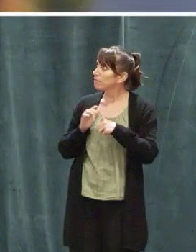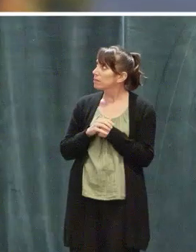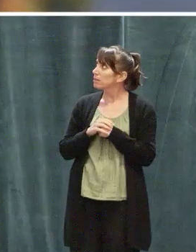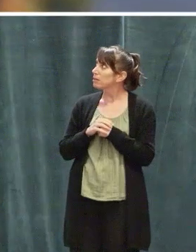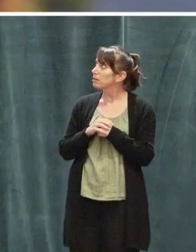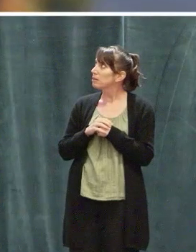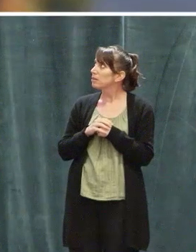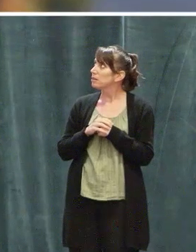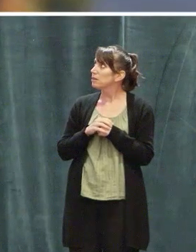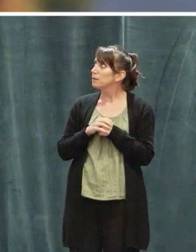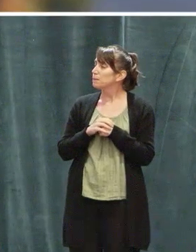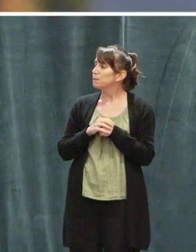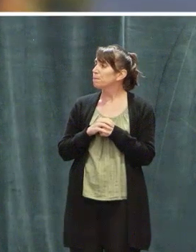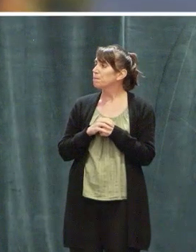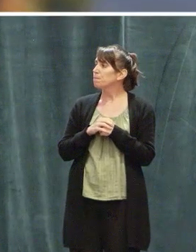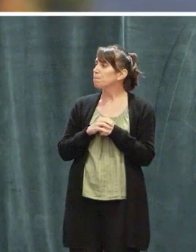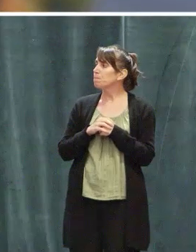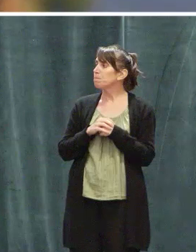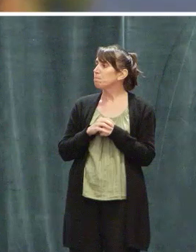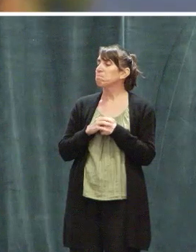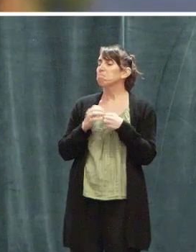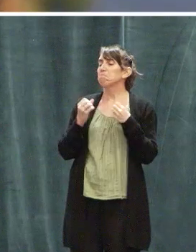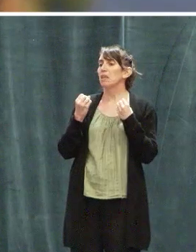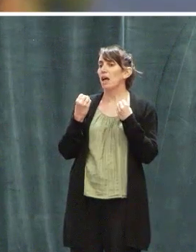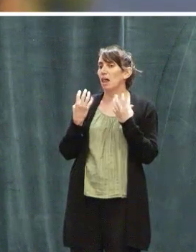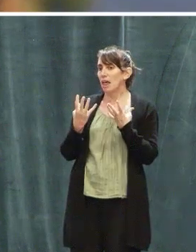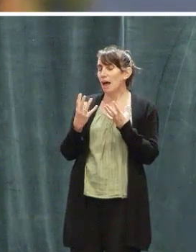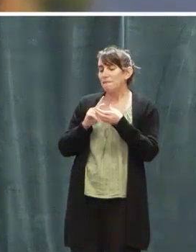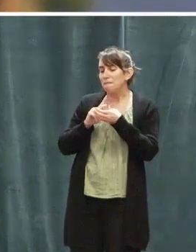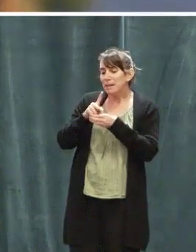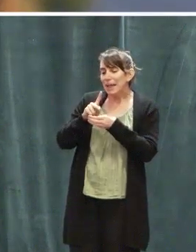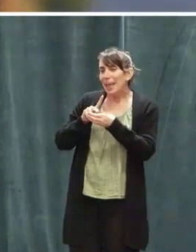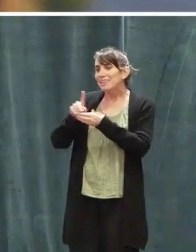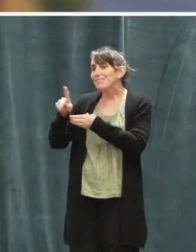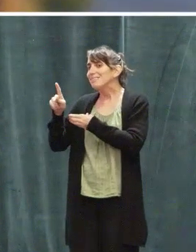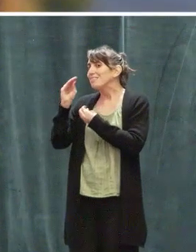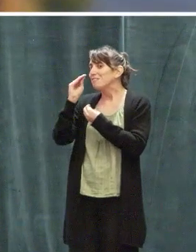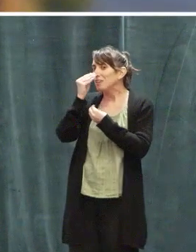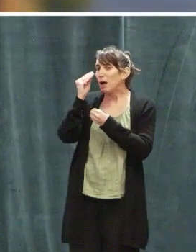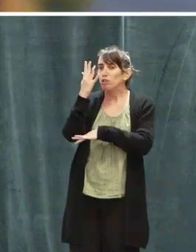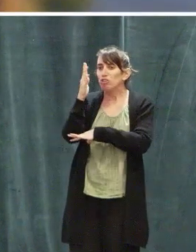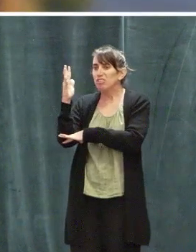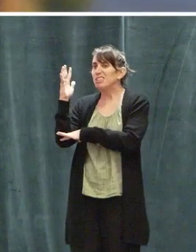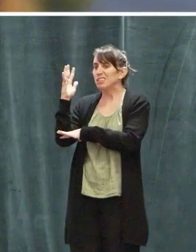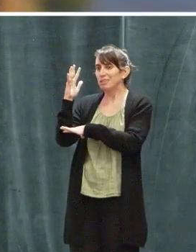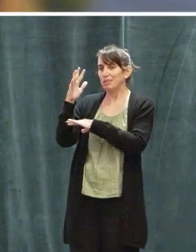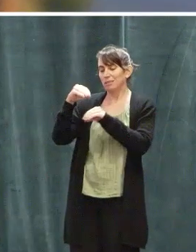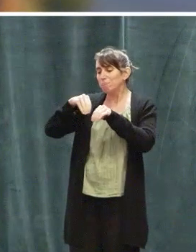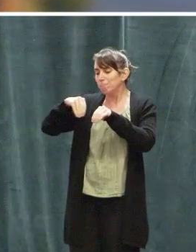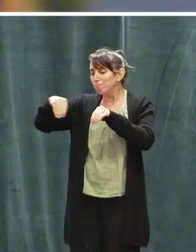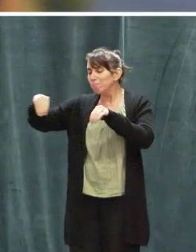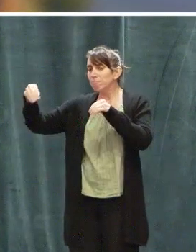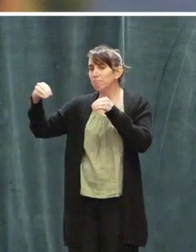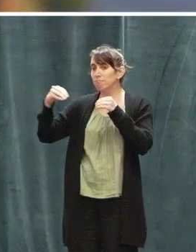can see that a lot of landscaping has been added in this location, and the flood barrier is just kind